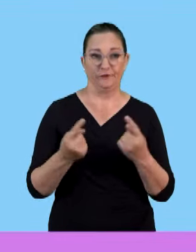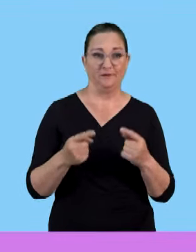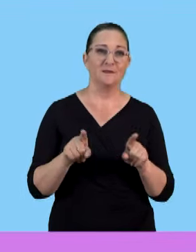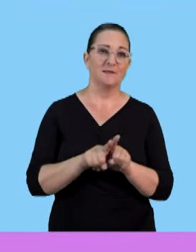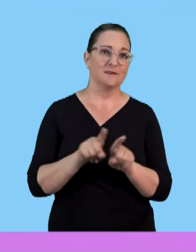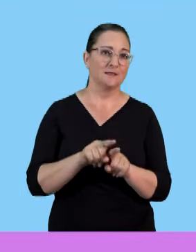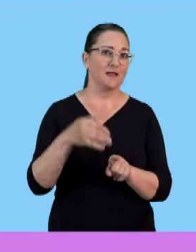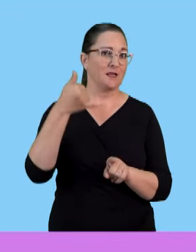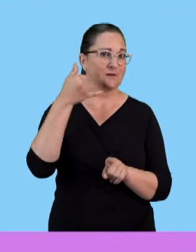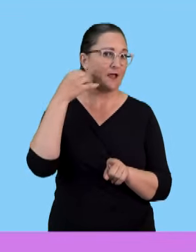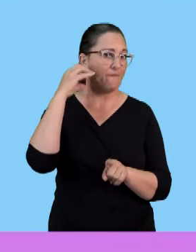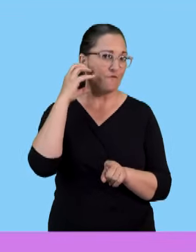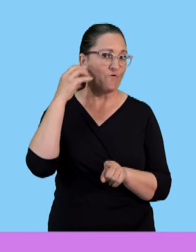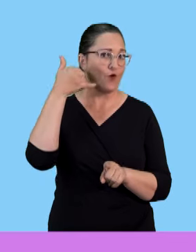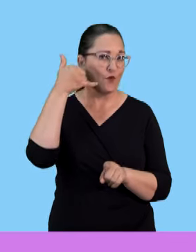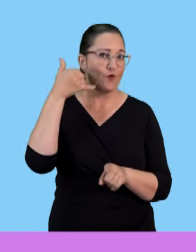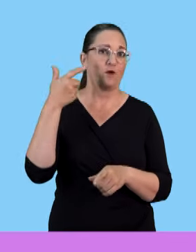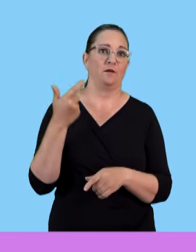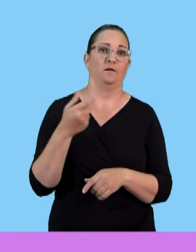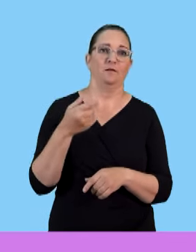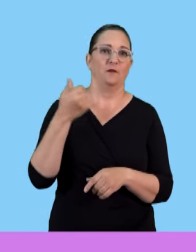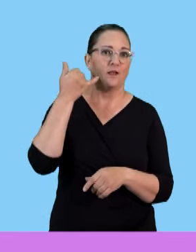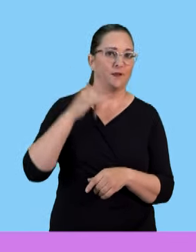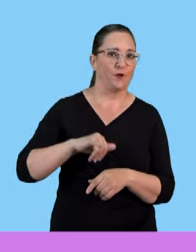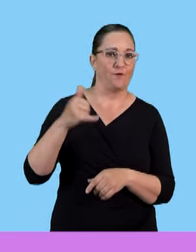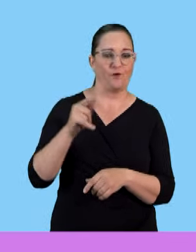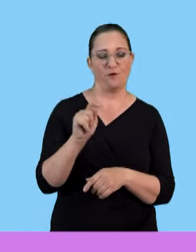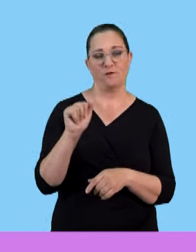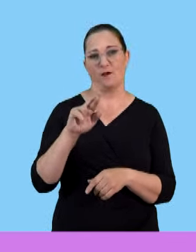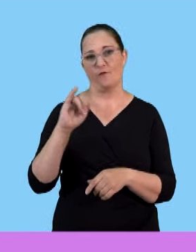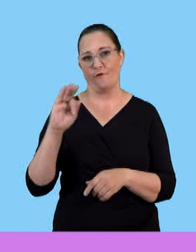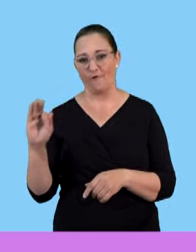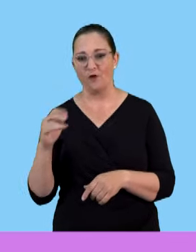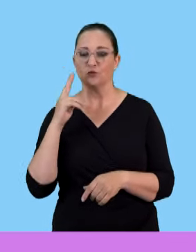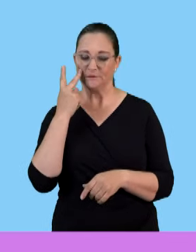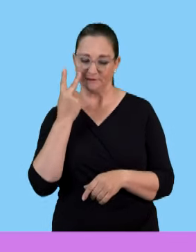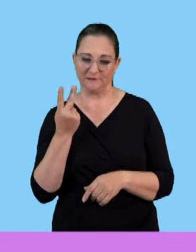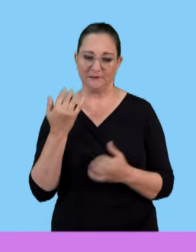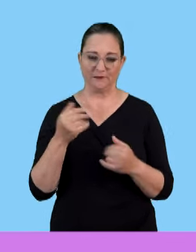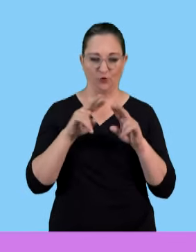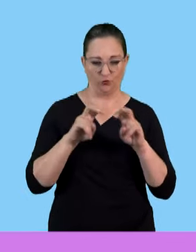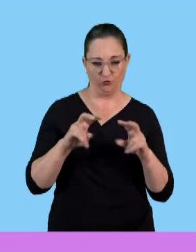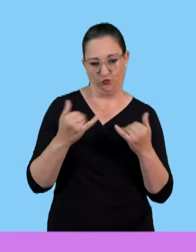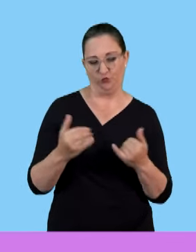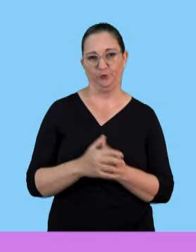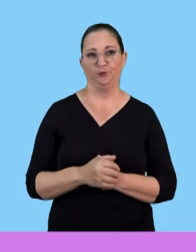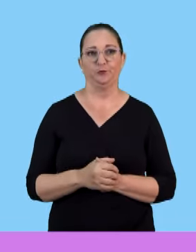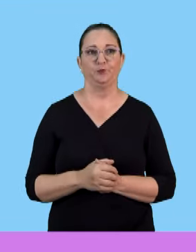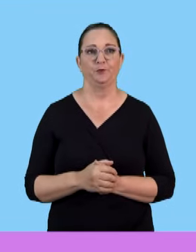the cell phone and the tariff system. So these are the tariff systems that we will be looking at under this